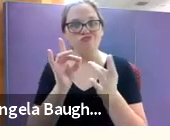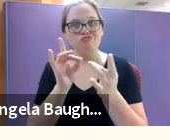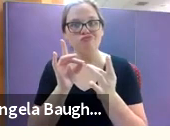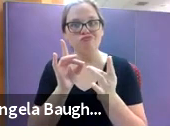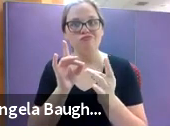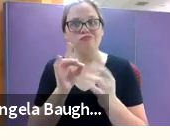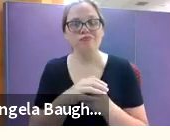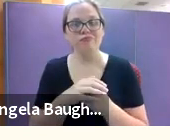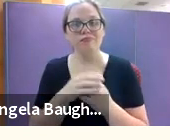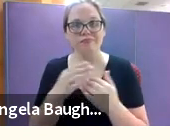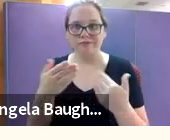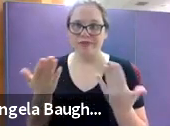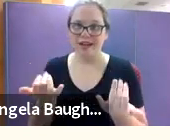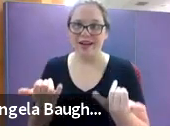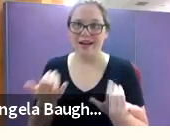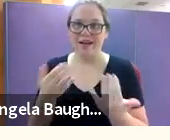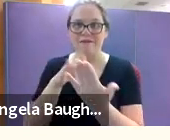committee?